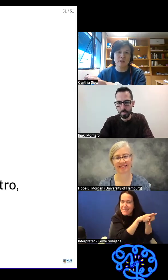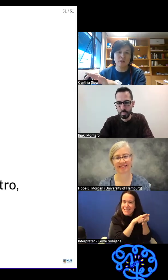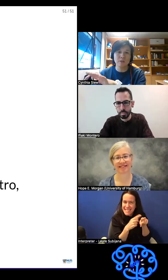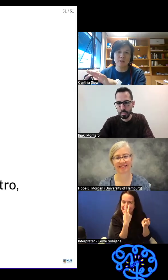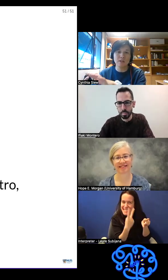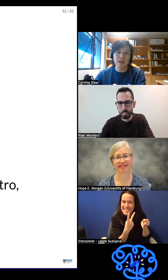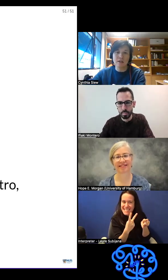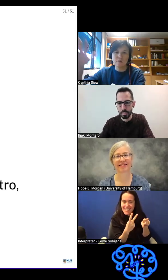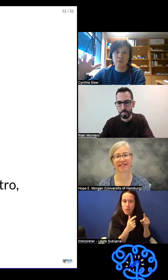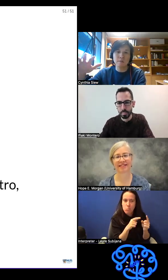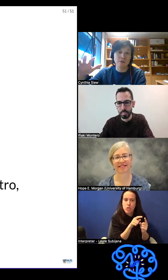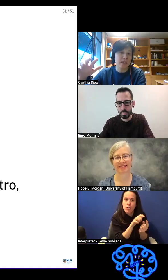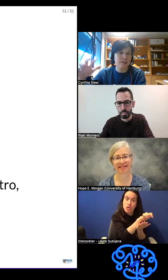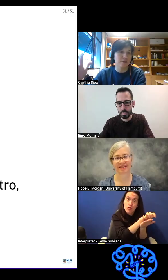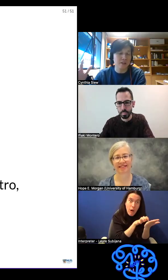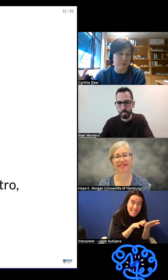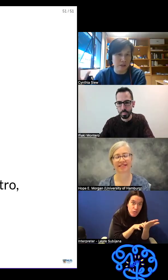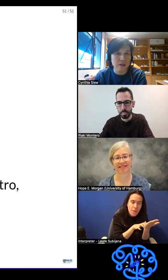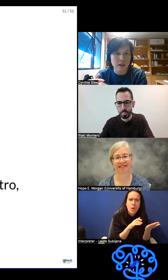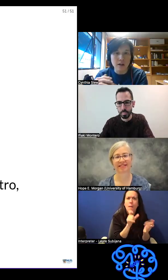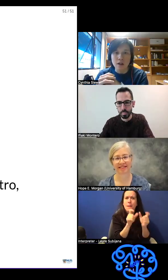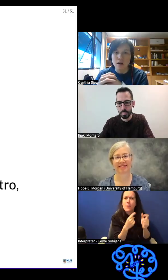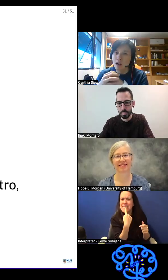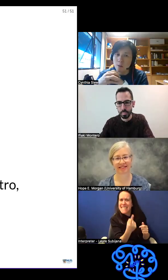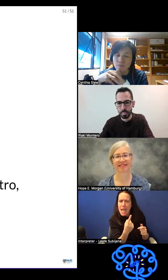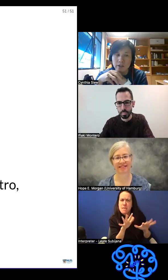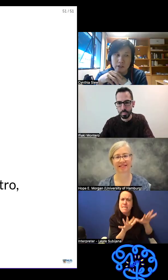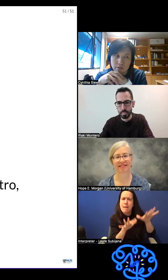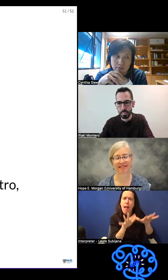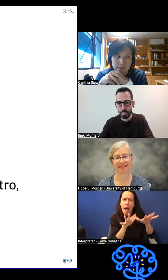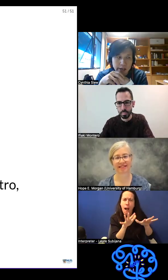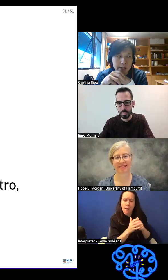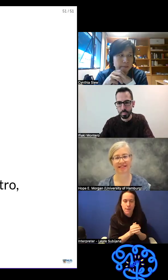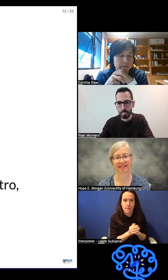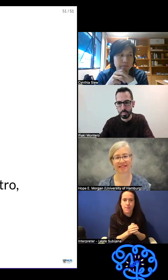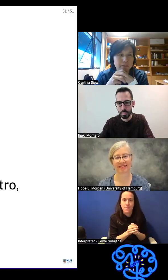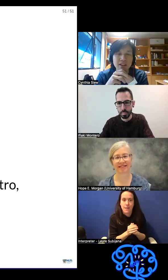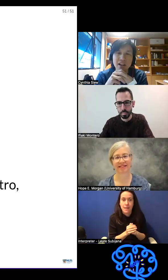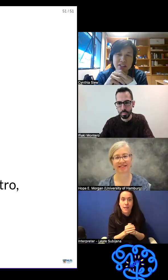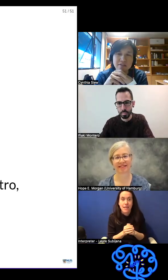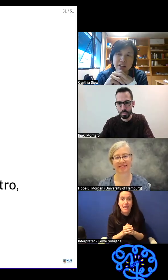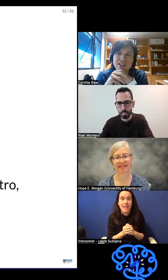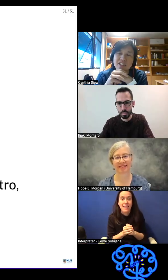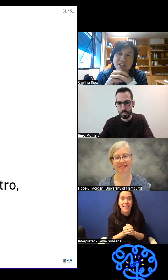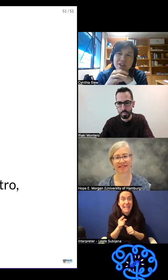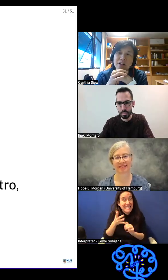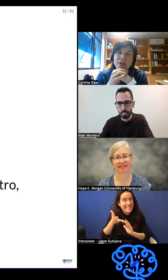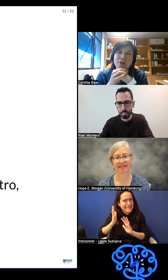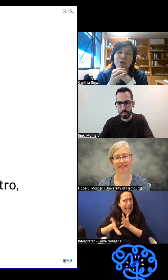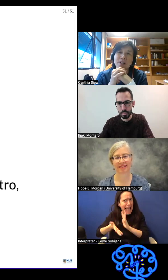from the transcriptions and what people say sounds similar. In sign, yeah, it's a very